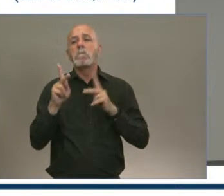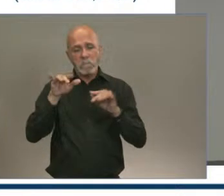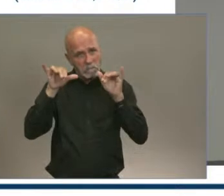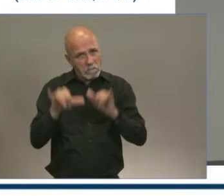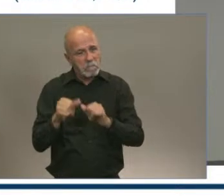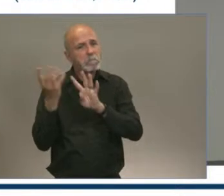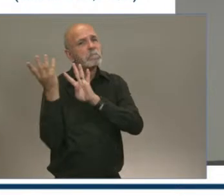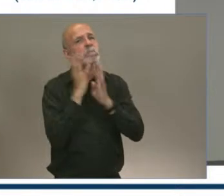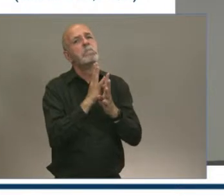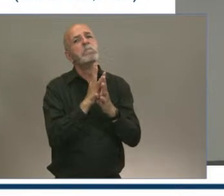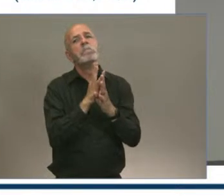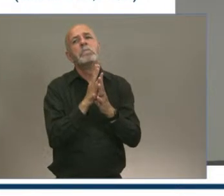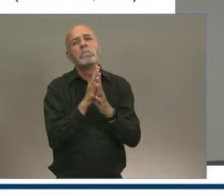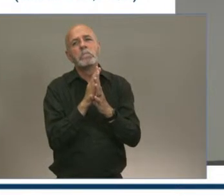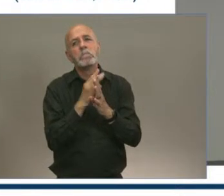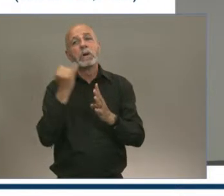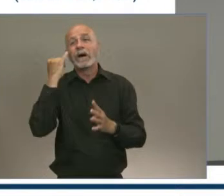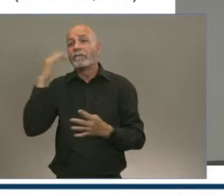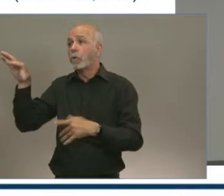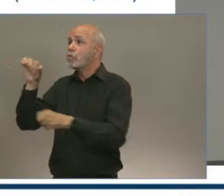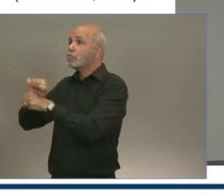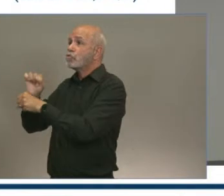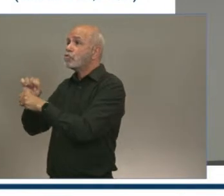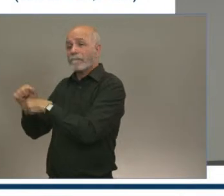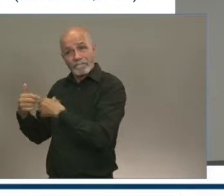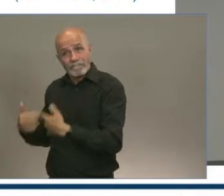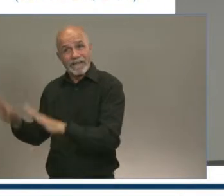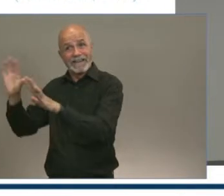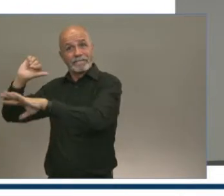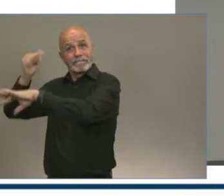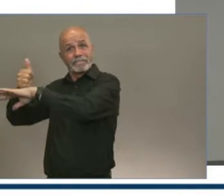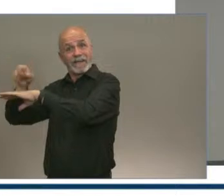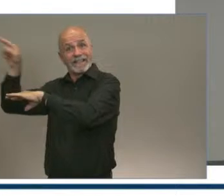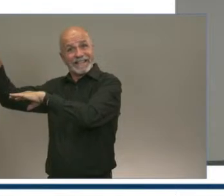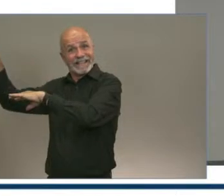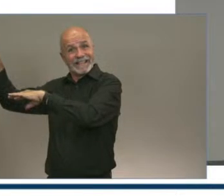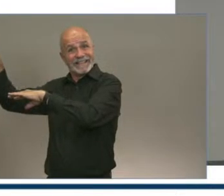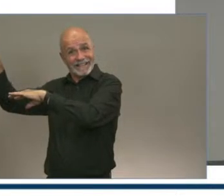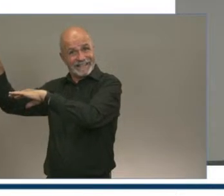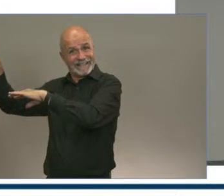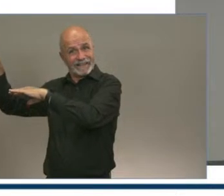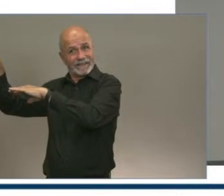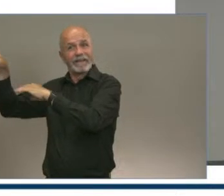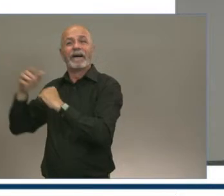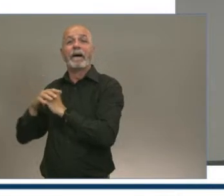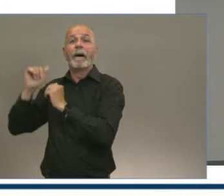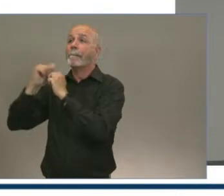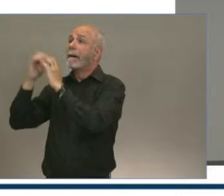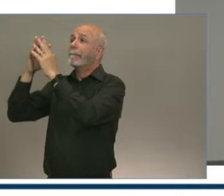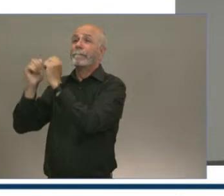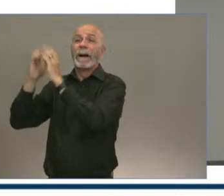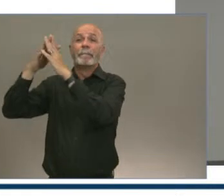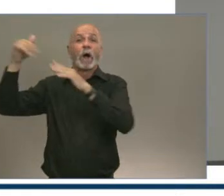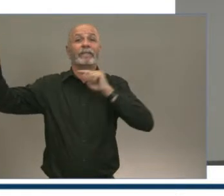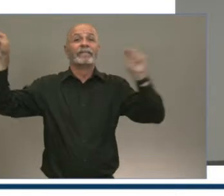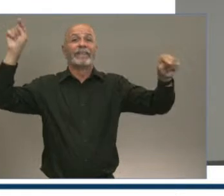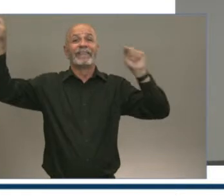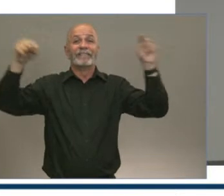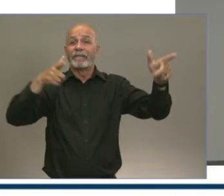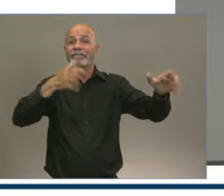it's the workplace testing that I talked about, some of our pop-ups, other people just coming into our PAC.